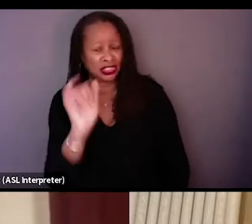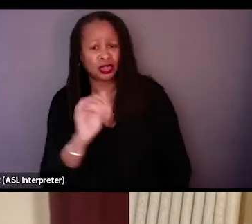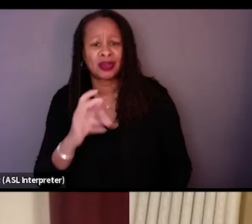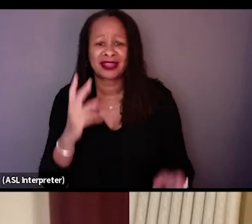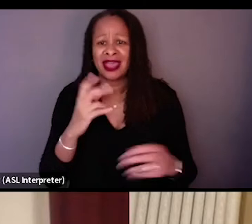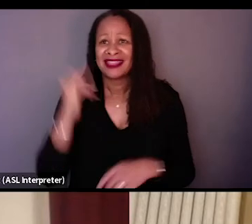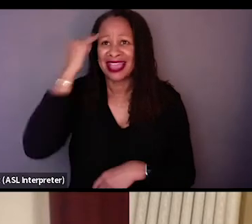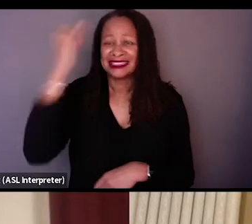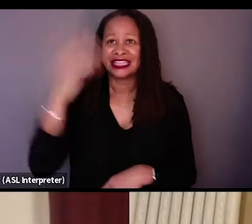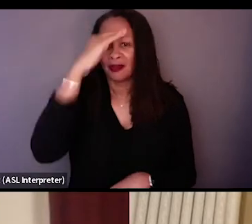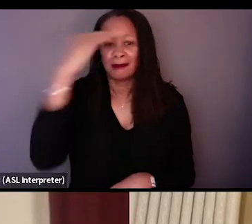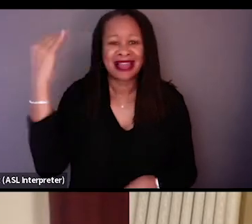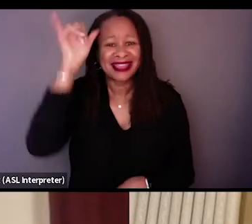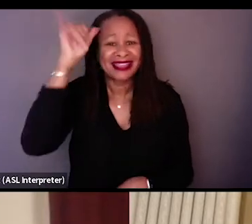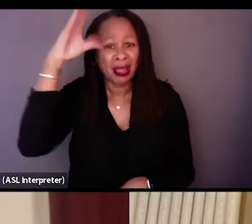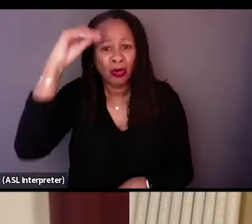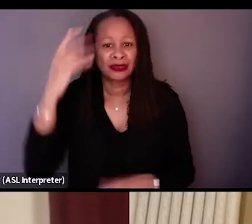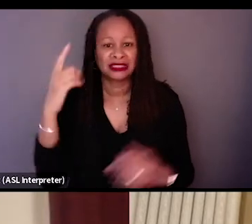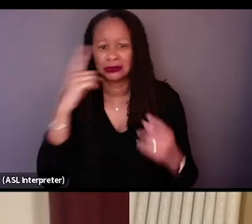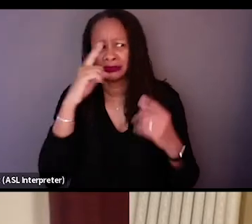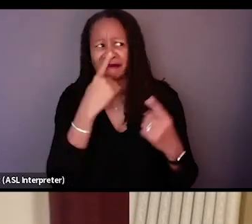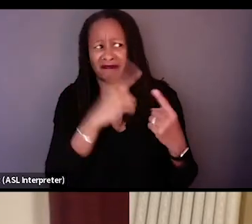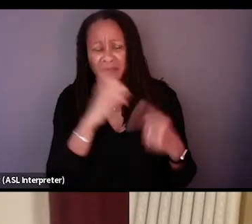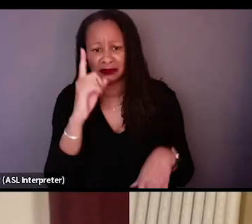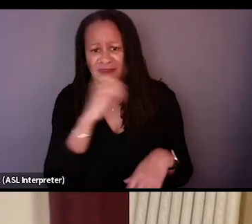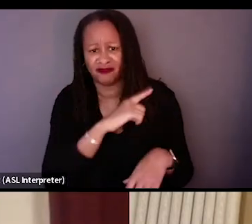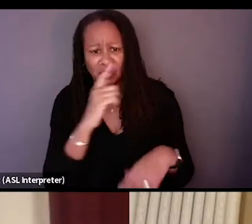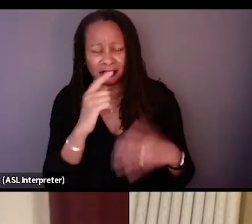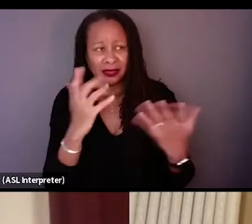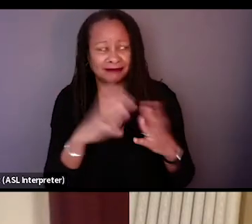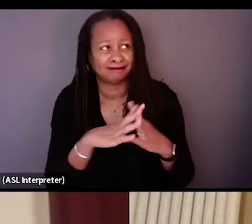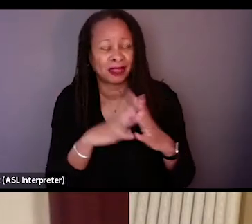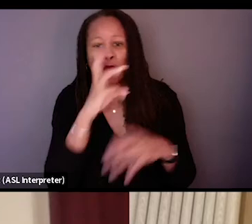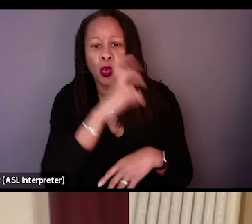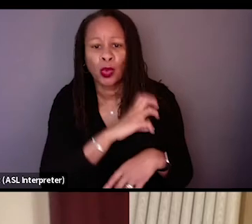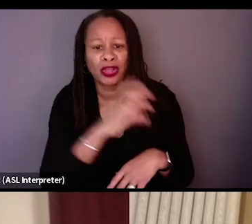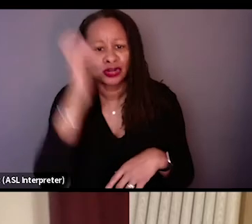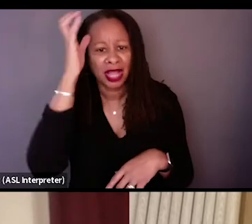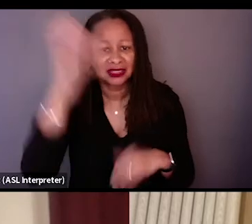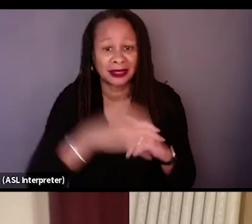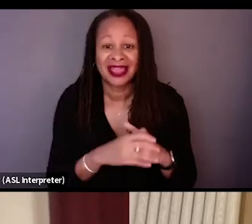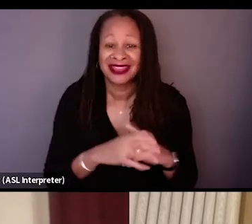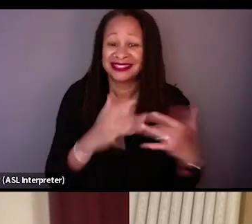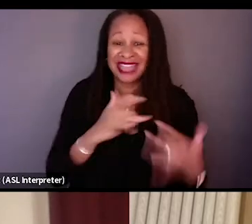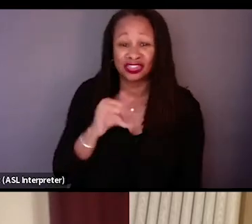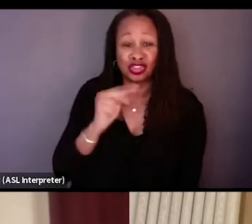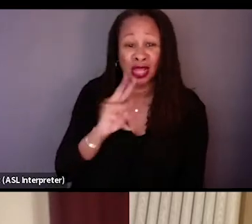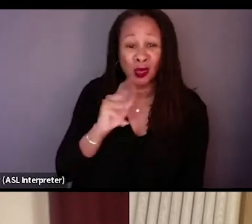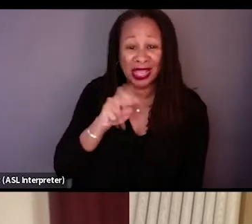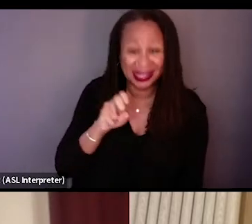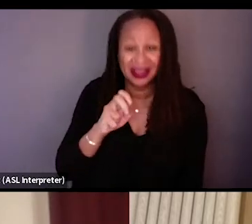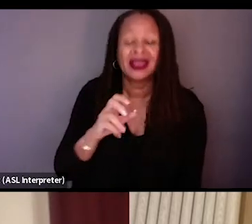was such an alien concept for people because of what they've been seeing in the movies. I mean, John Wayne was still making cowboy movies at that point. You were getting